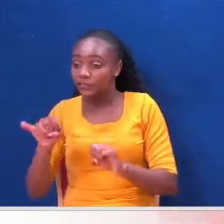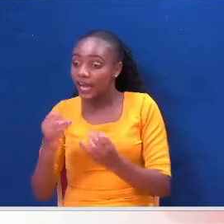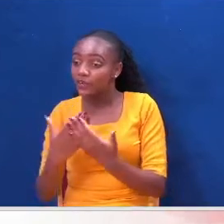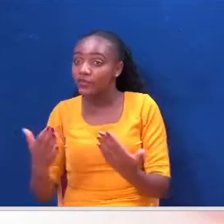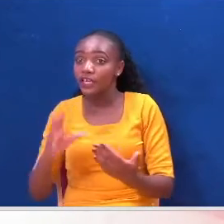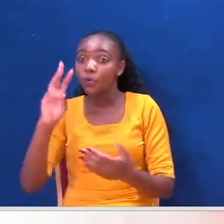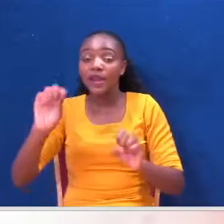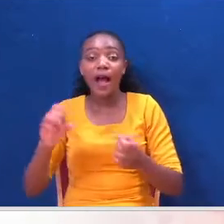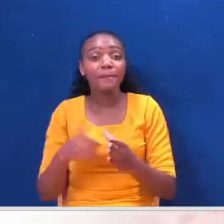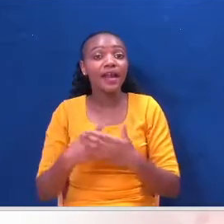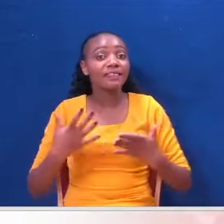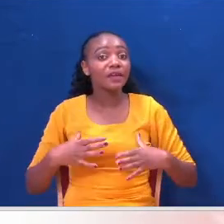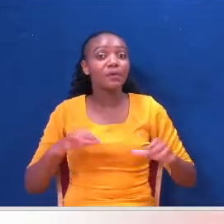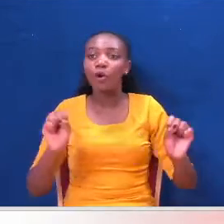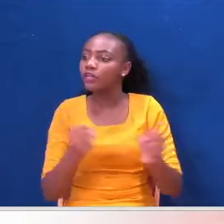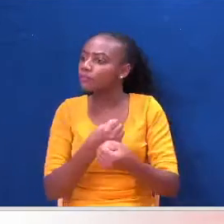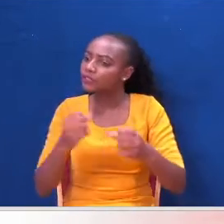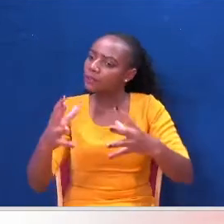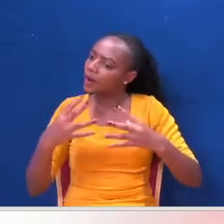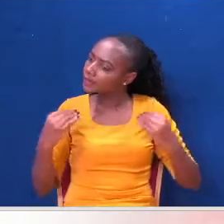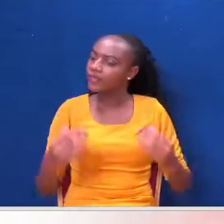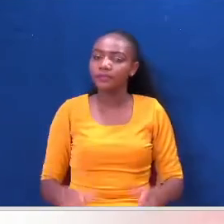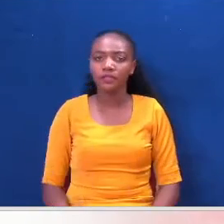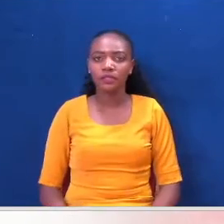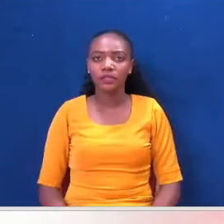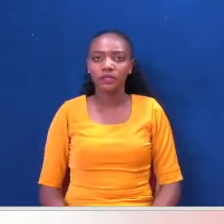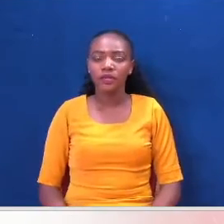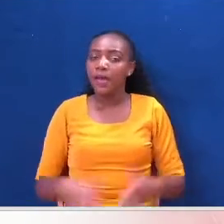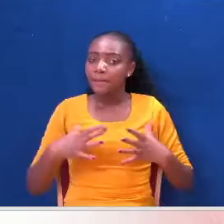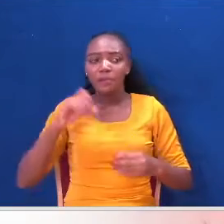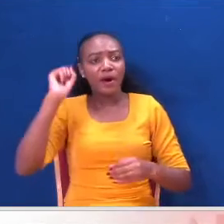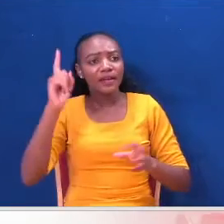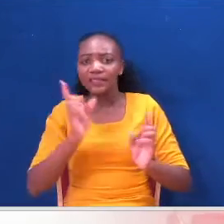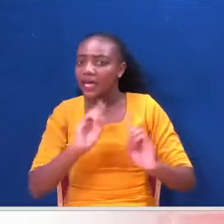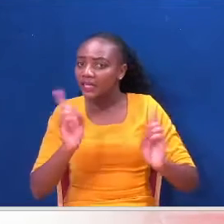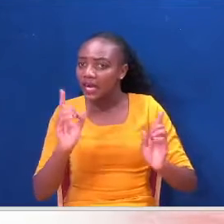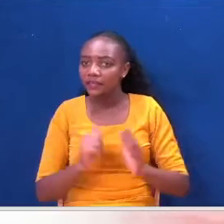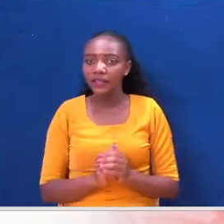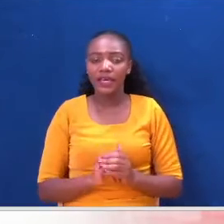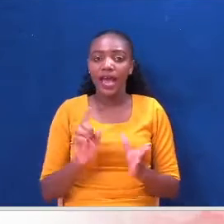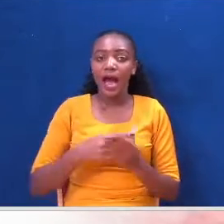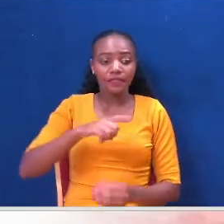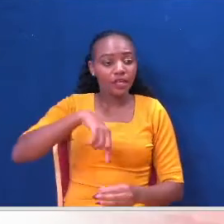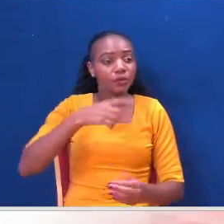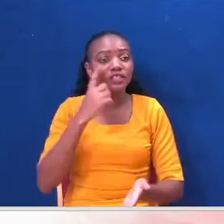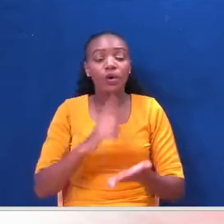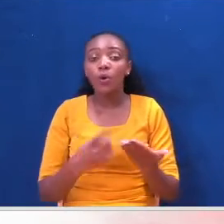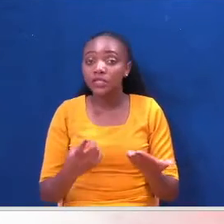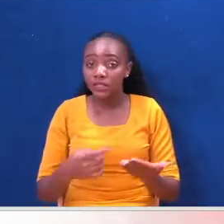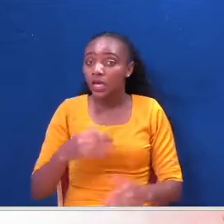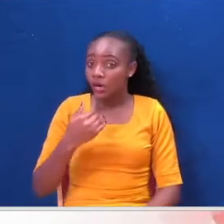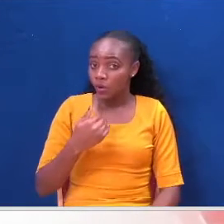and people cannot comprehend it. And people cannot understand it. We have said we